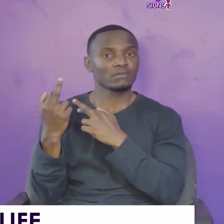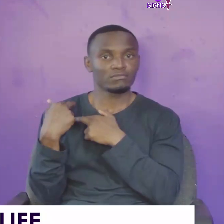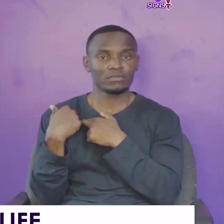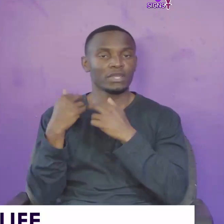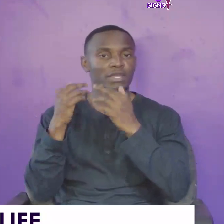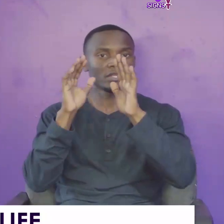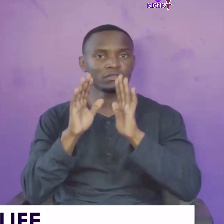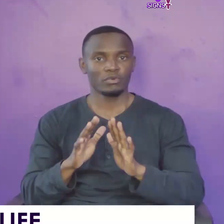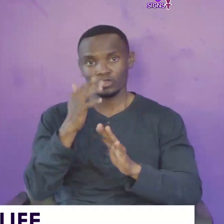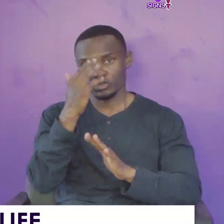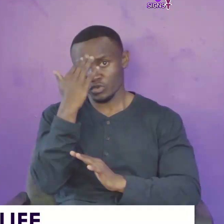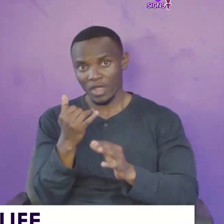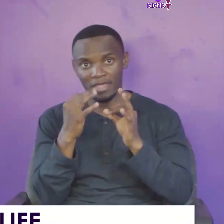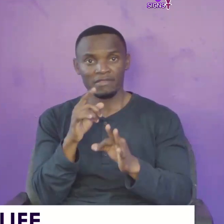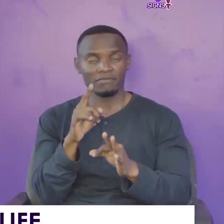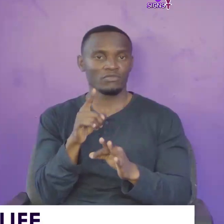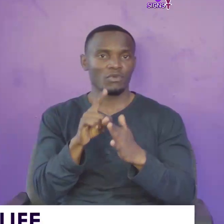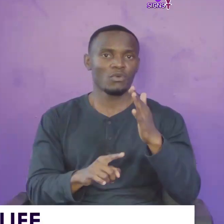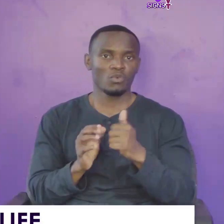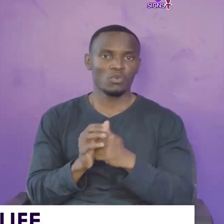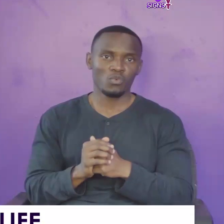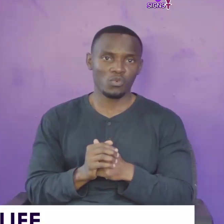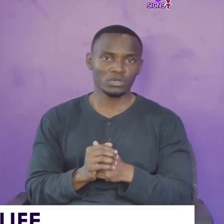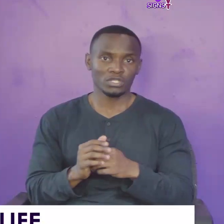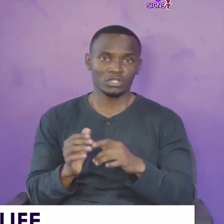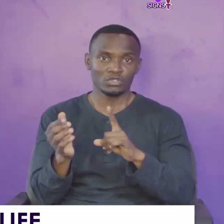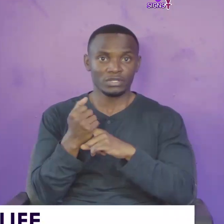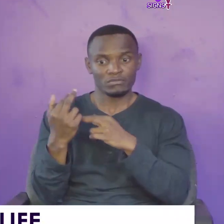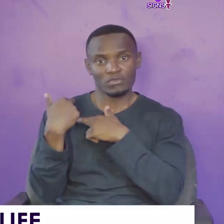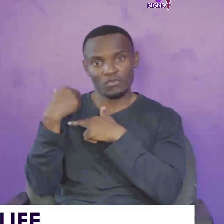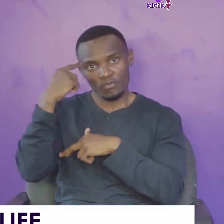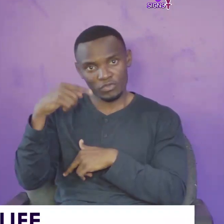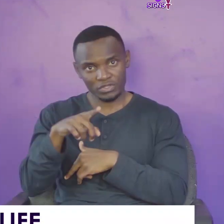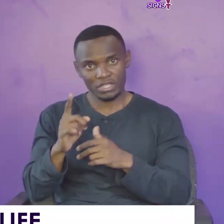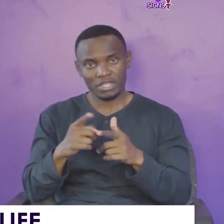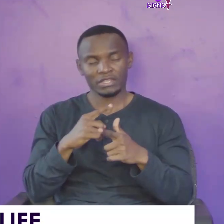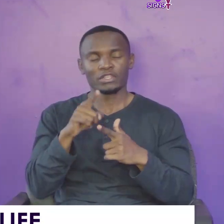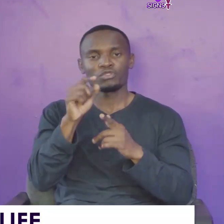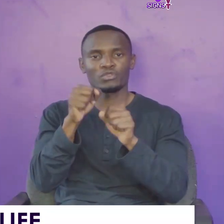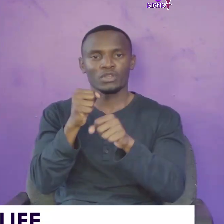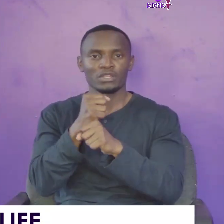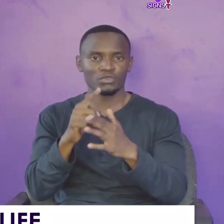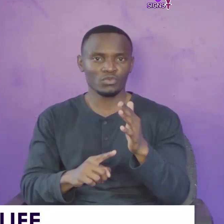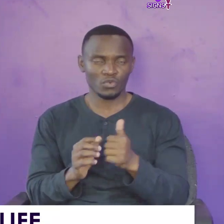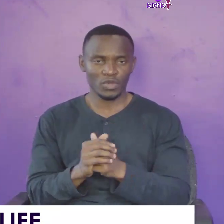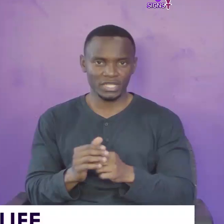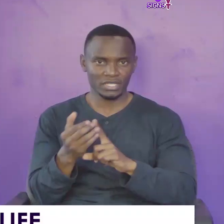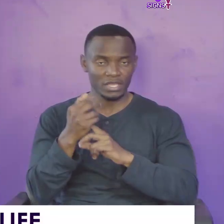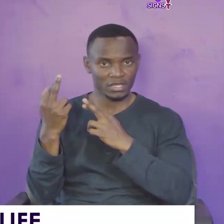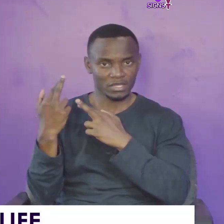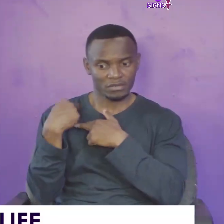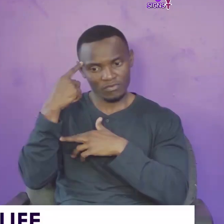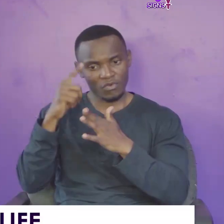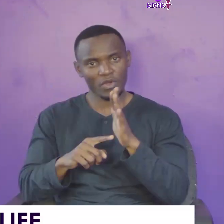because if you're accountable to yourself, then you'll be able to be accountable to others, and that means there's also